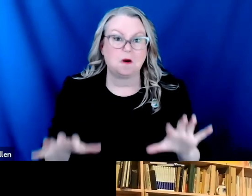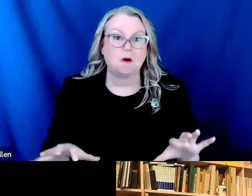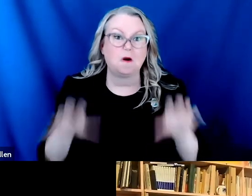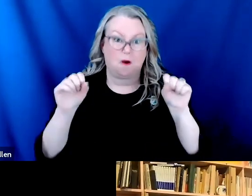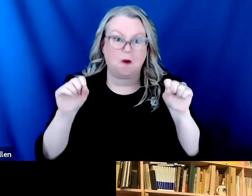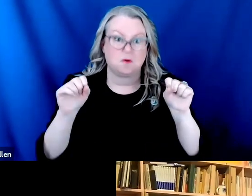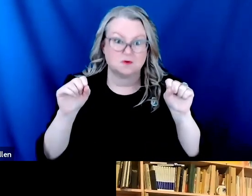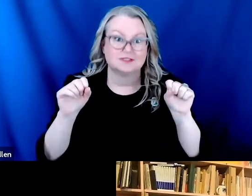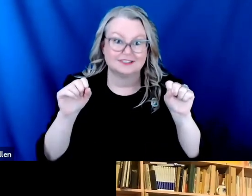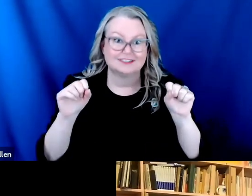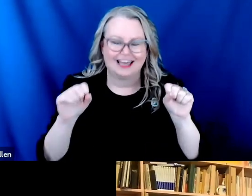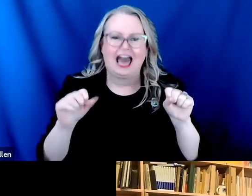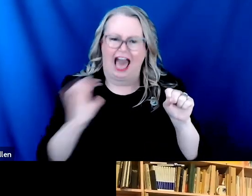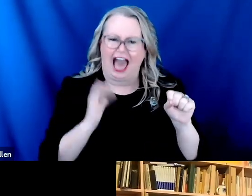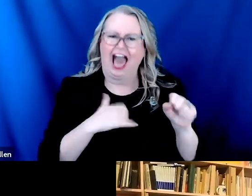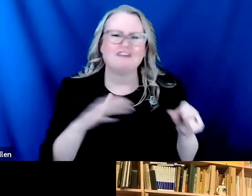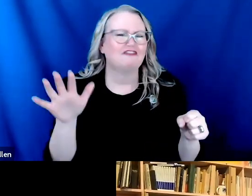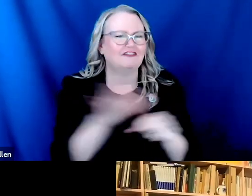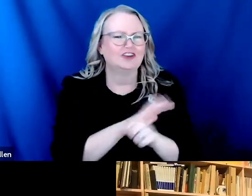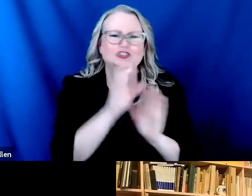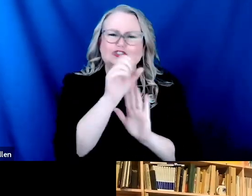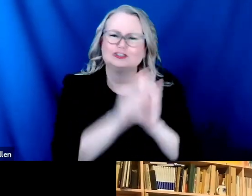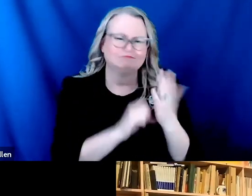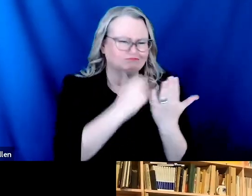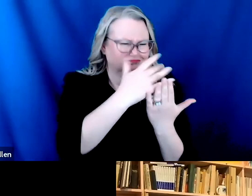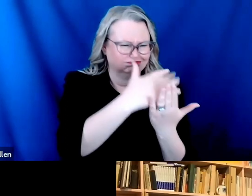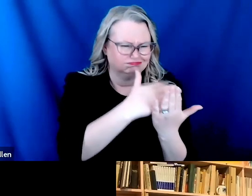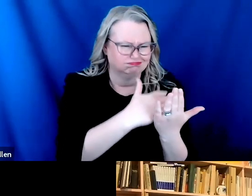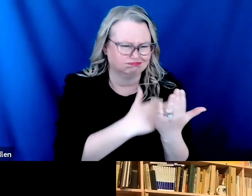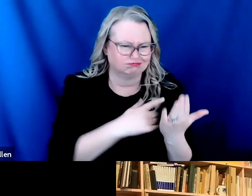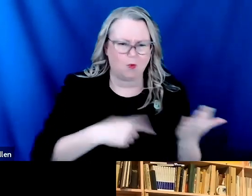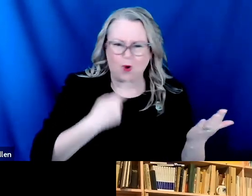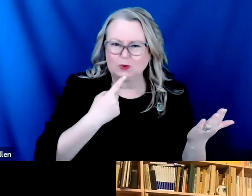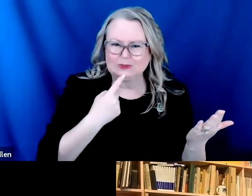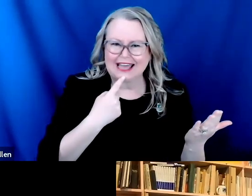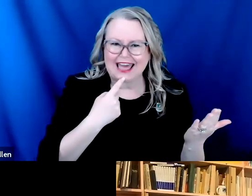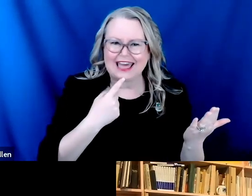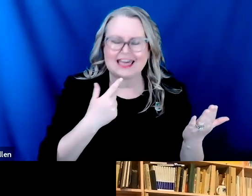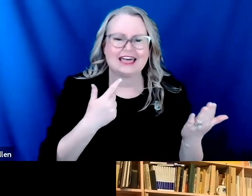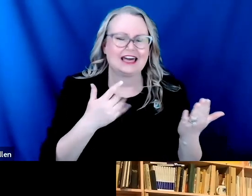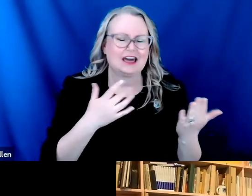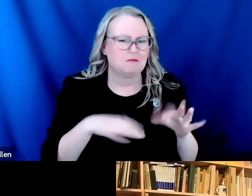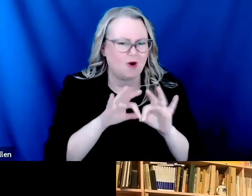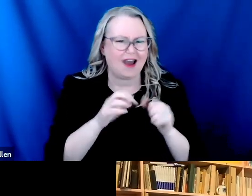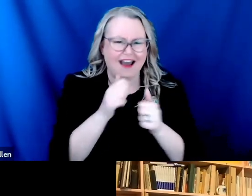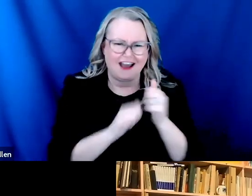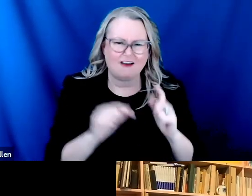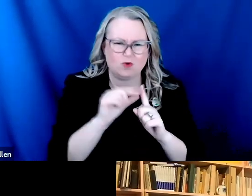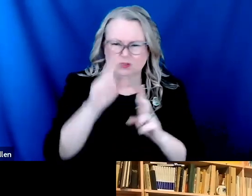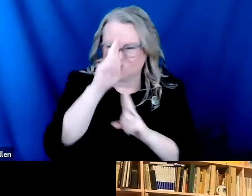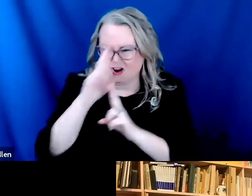I actually wrote down what I wanted to say, and I'll read because I really wanted to make sure that I got every word that I wanted to